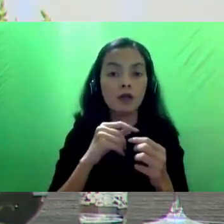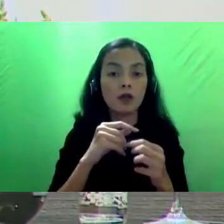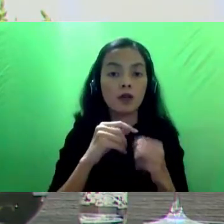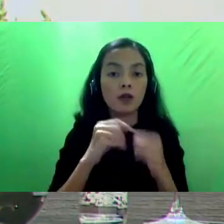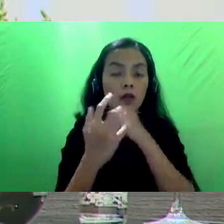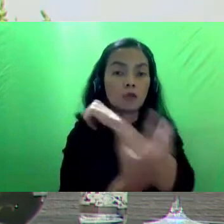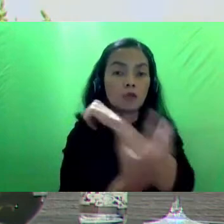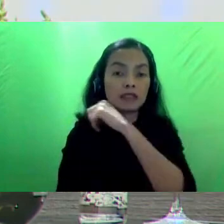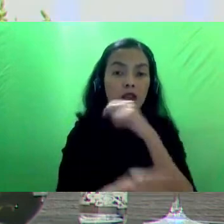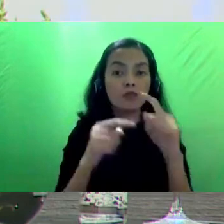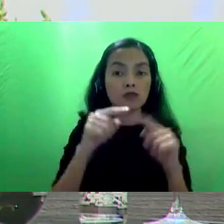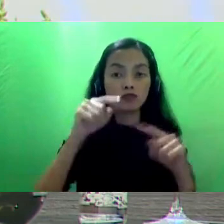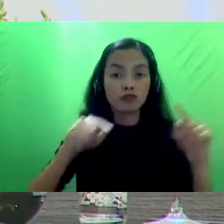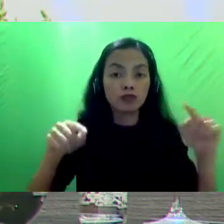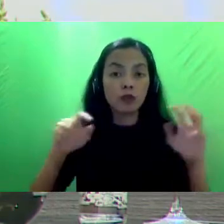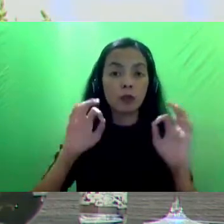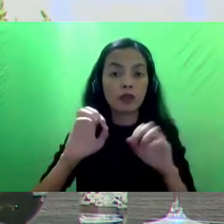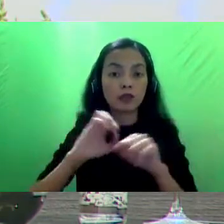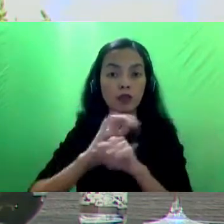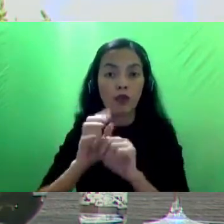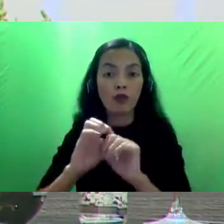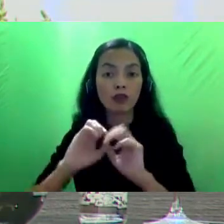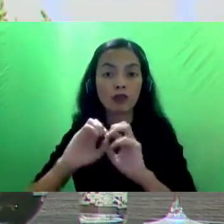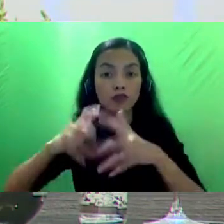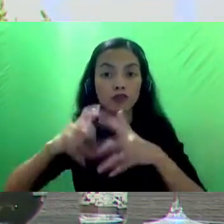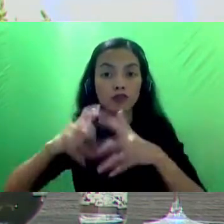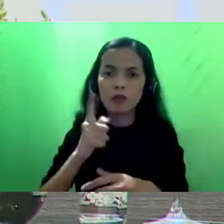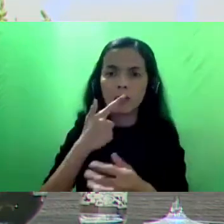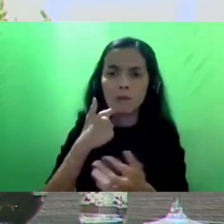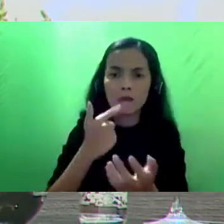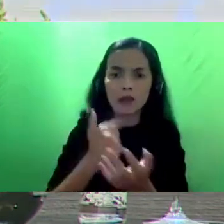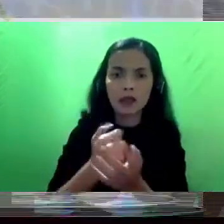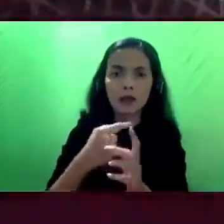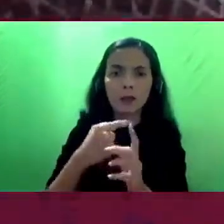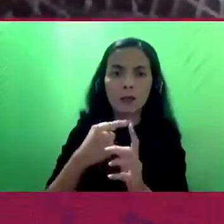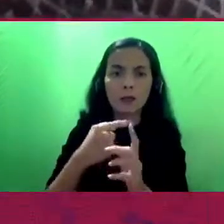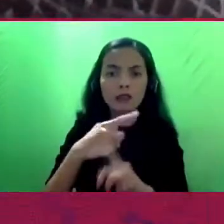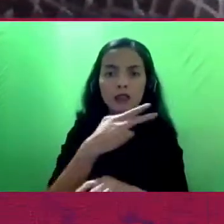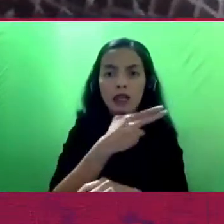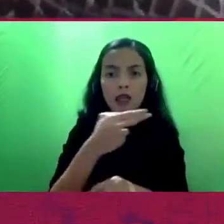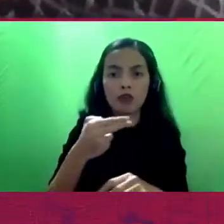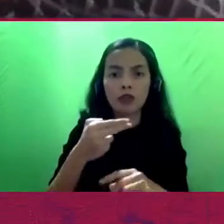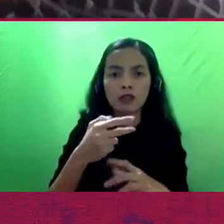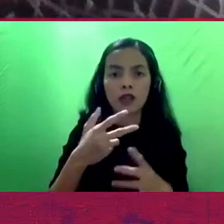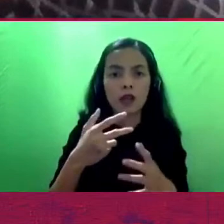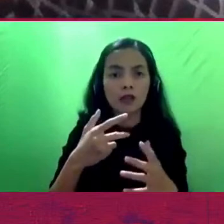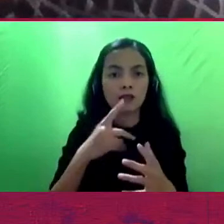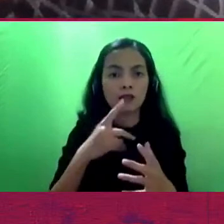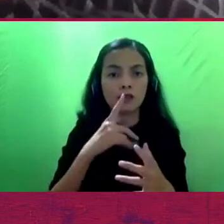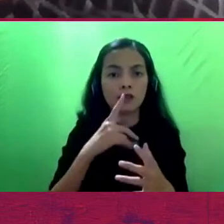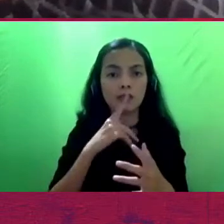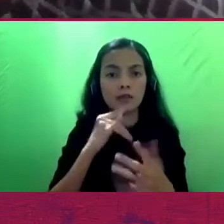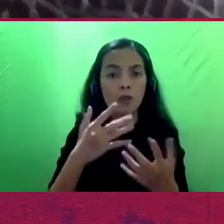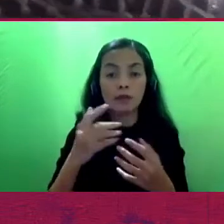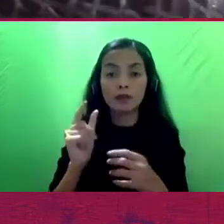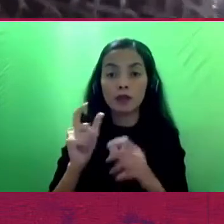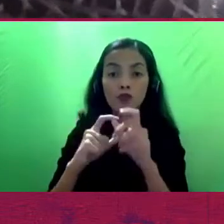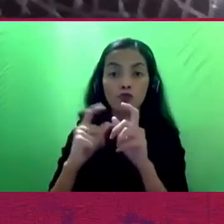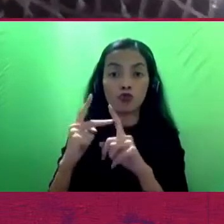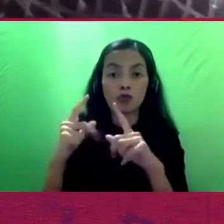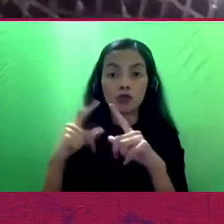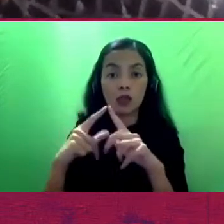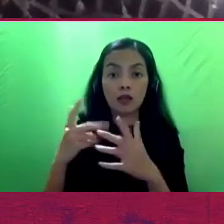of the COVID-19 pandemic? And where is Indonesia in this global measure? So Usha, I think you're already